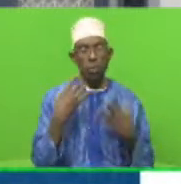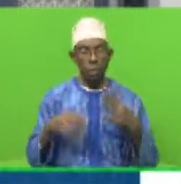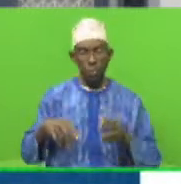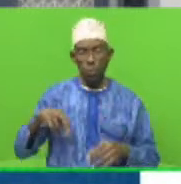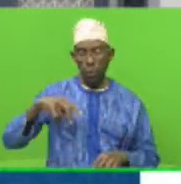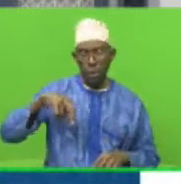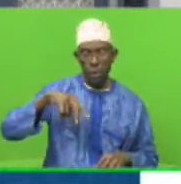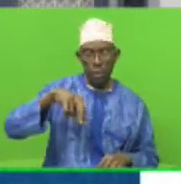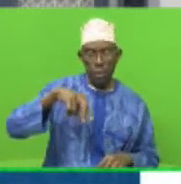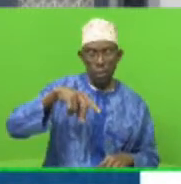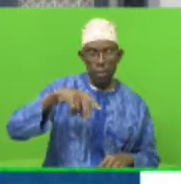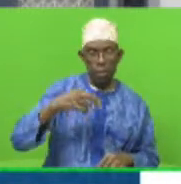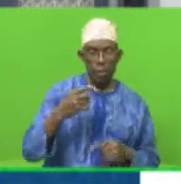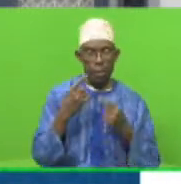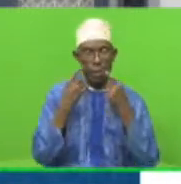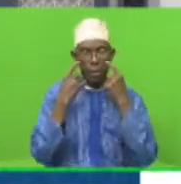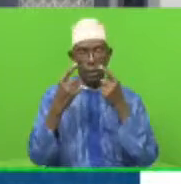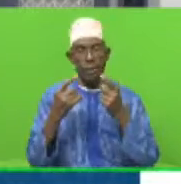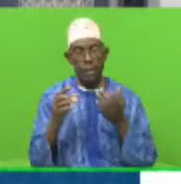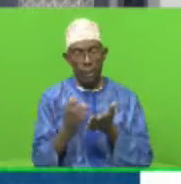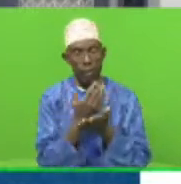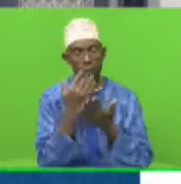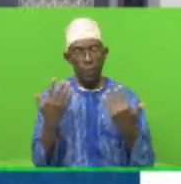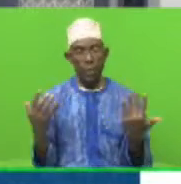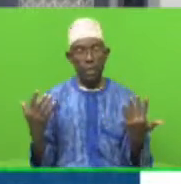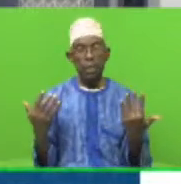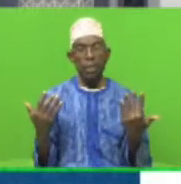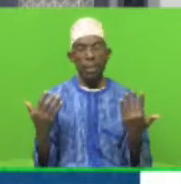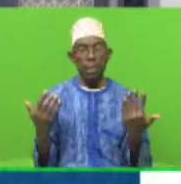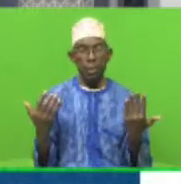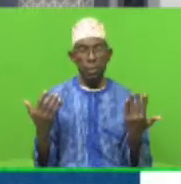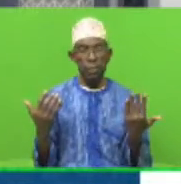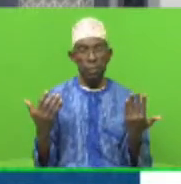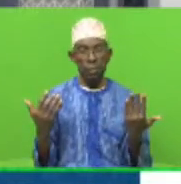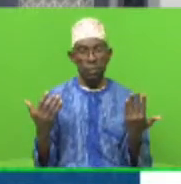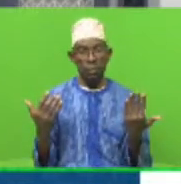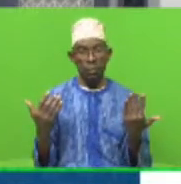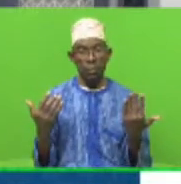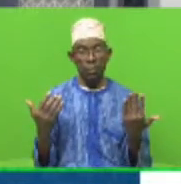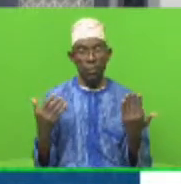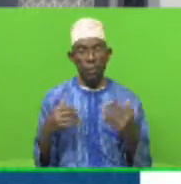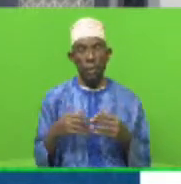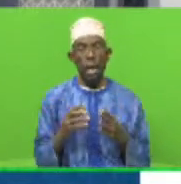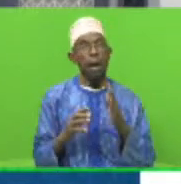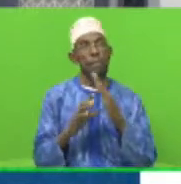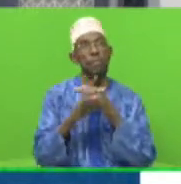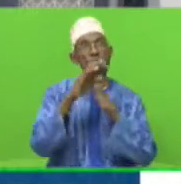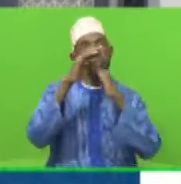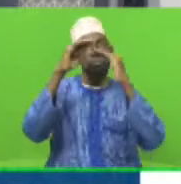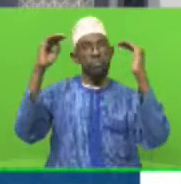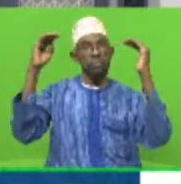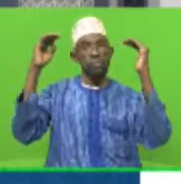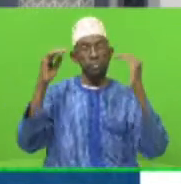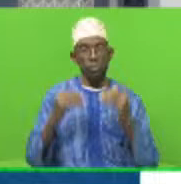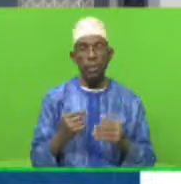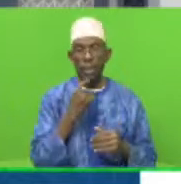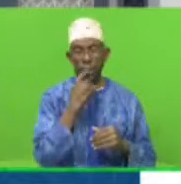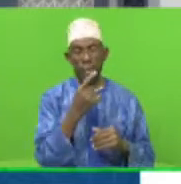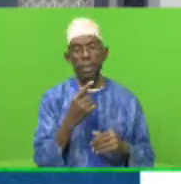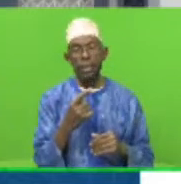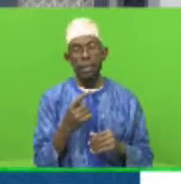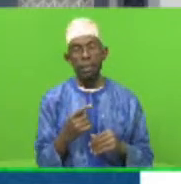walking, and they saw something, you know, on the horizon there. So as they are looking, one of them